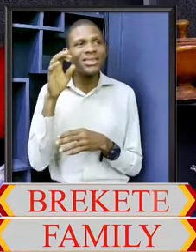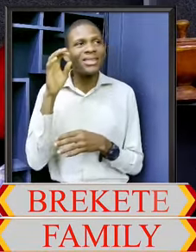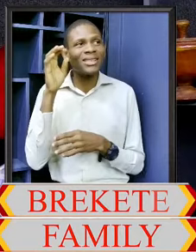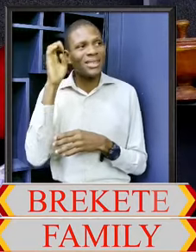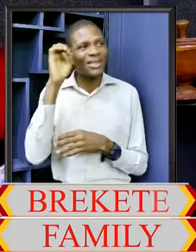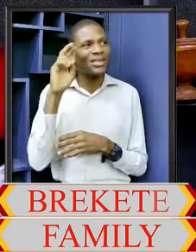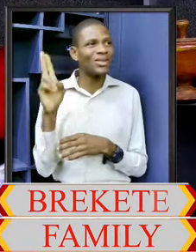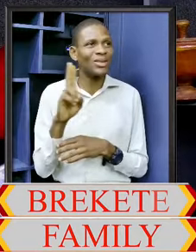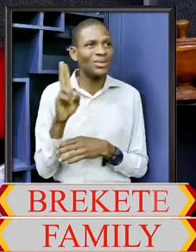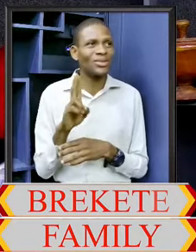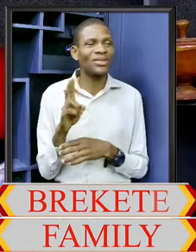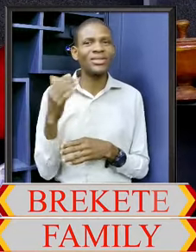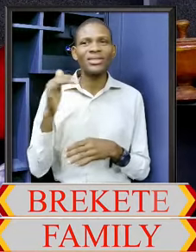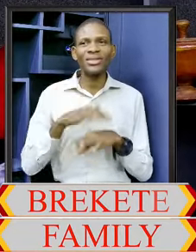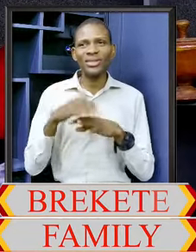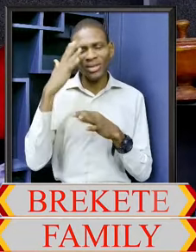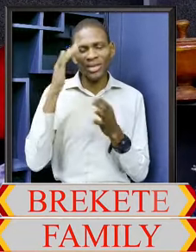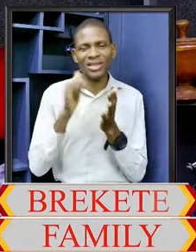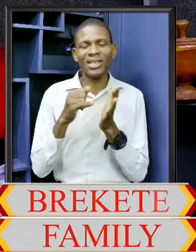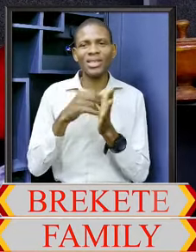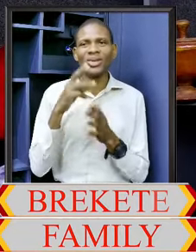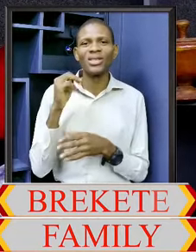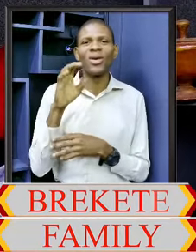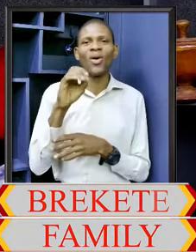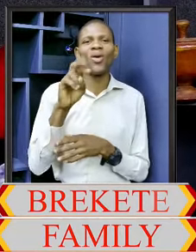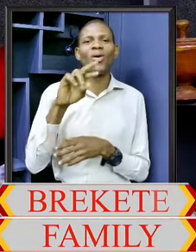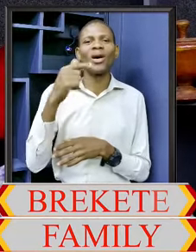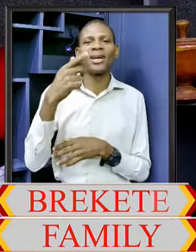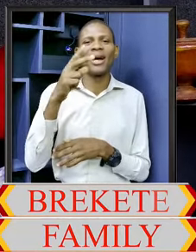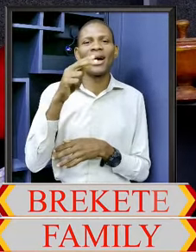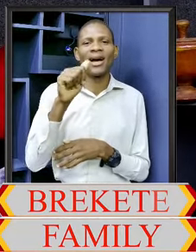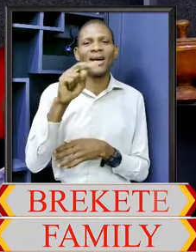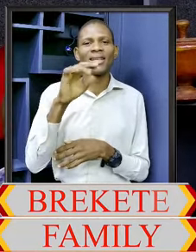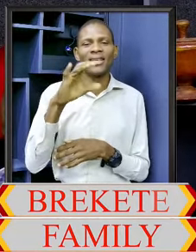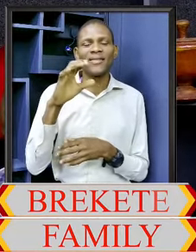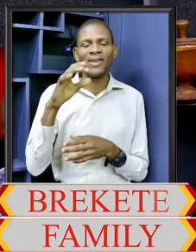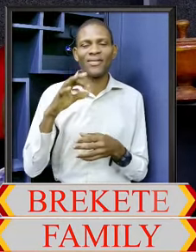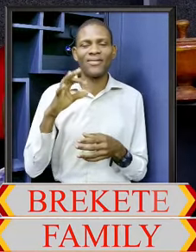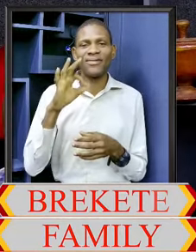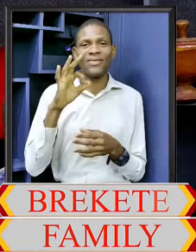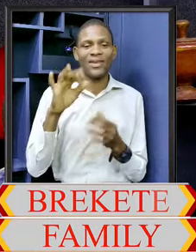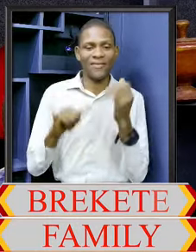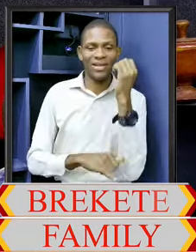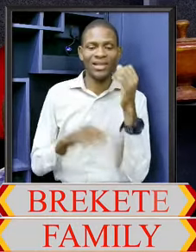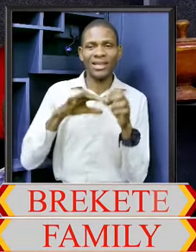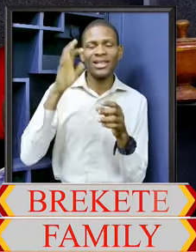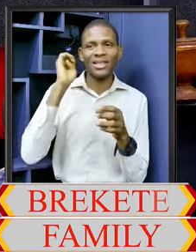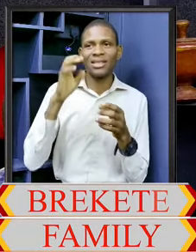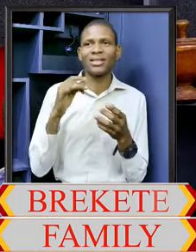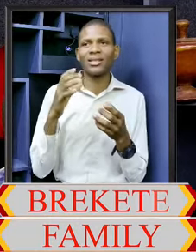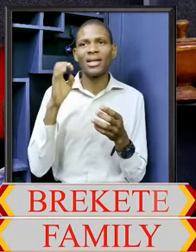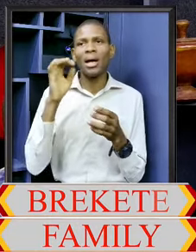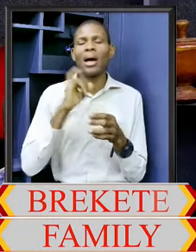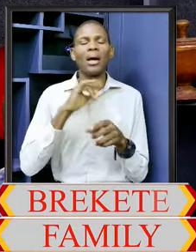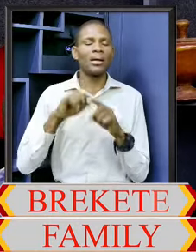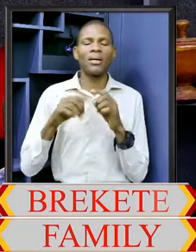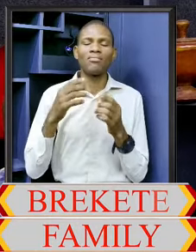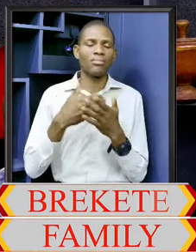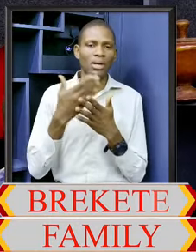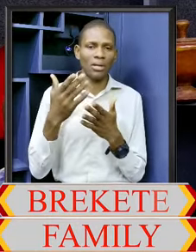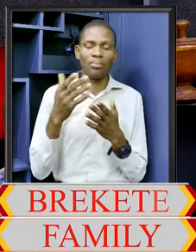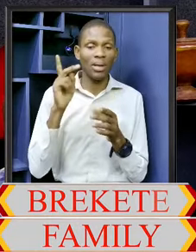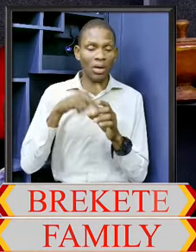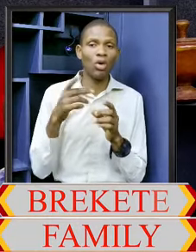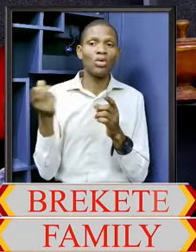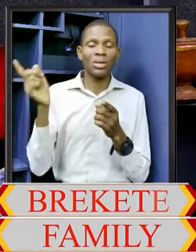no be magic, nah, the organic fertilizer where he use. He said, I cannot plant unless when I buy this fertilizer where I